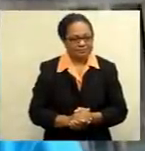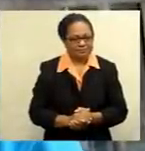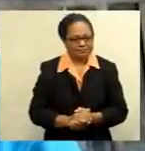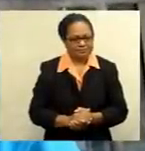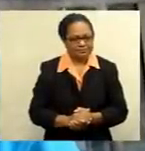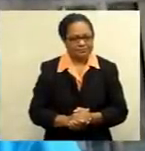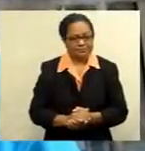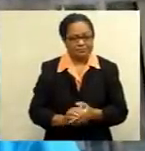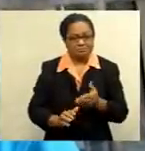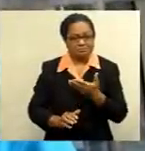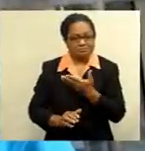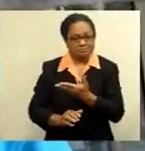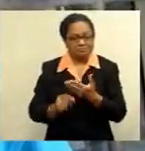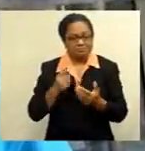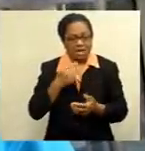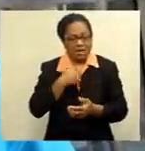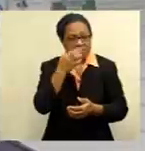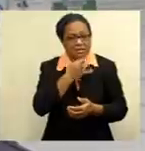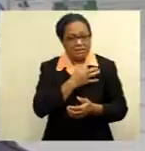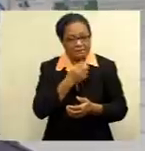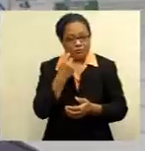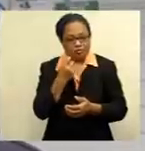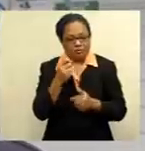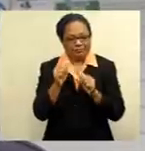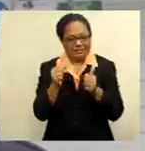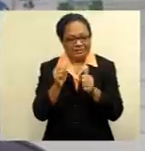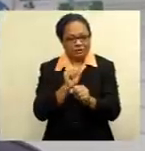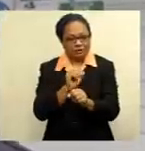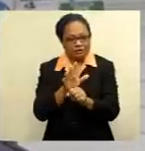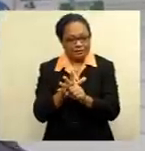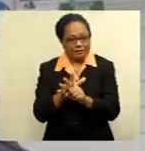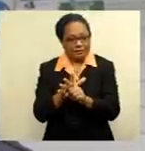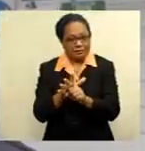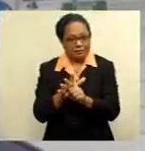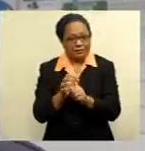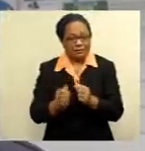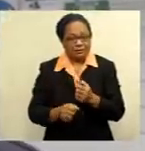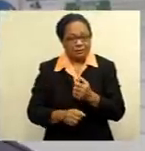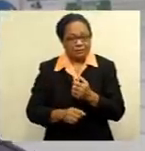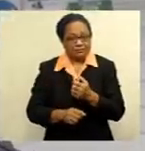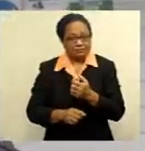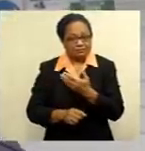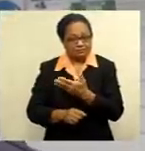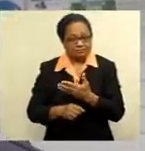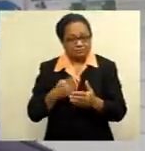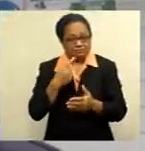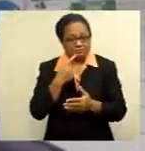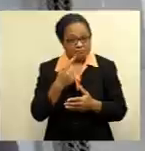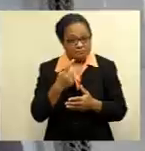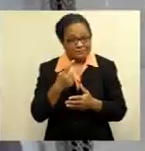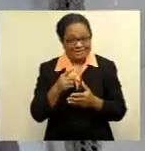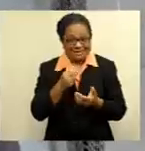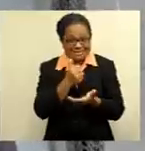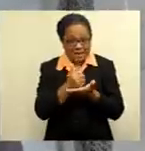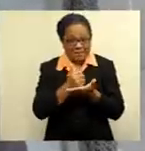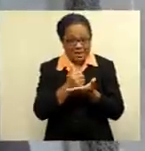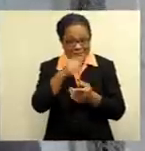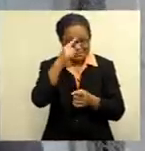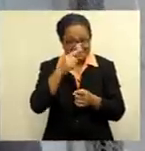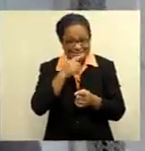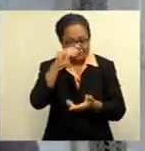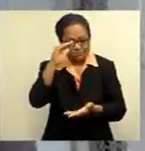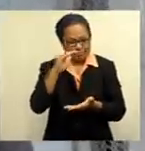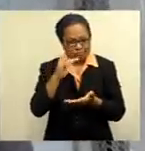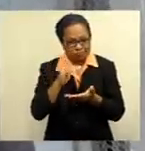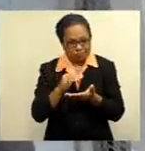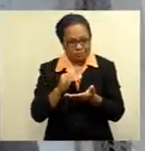I personally believe COVID will be over soon. Both area, the COVID cases are going down.